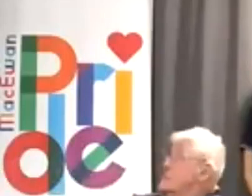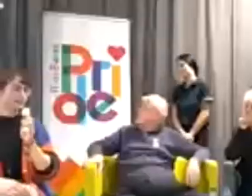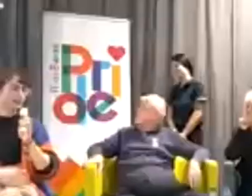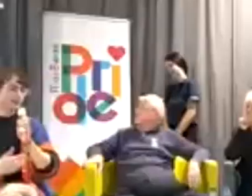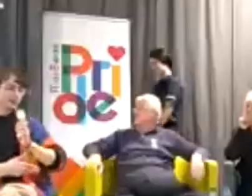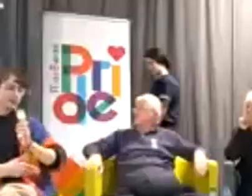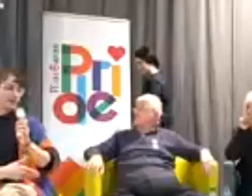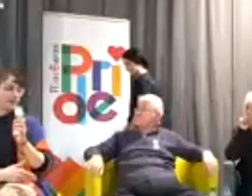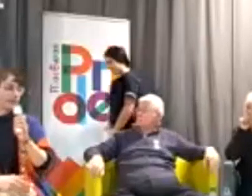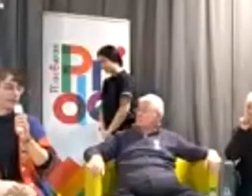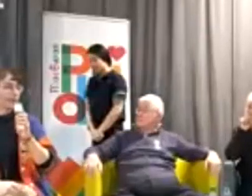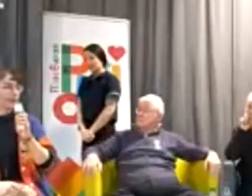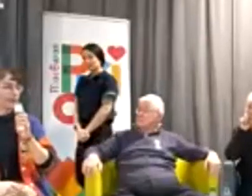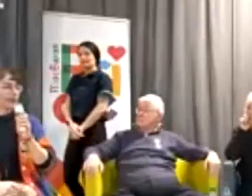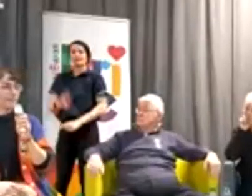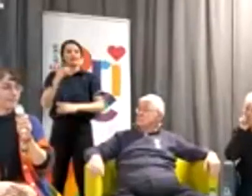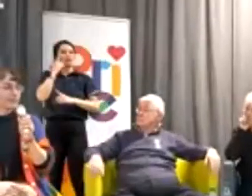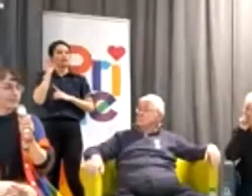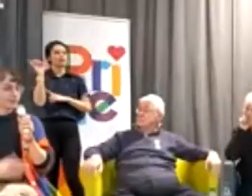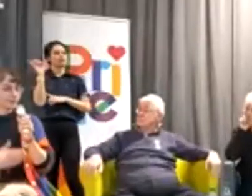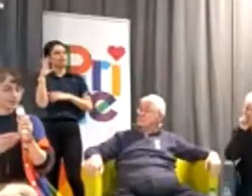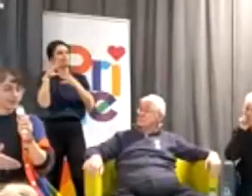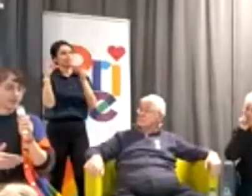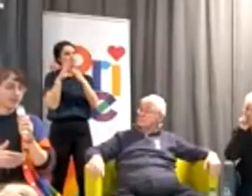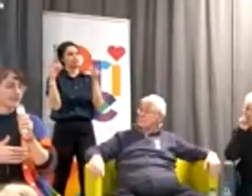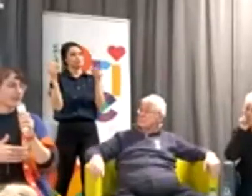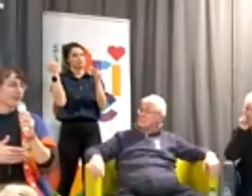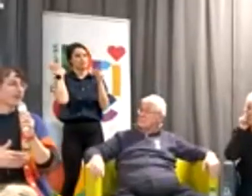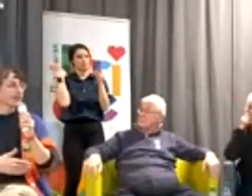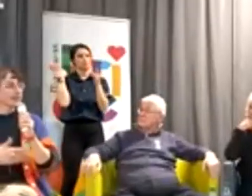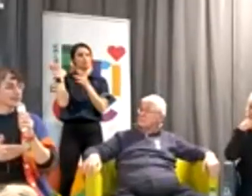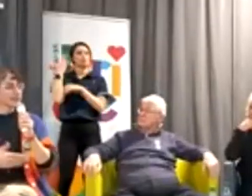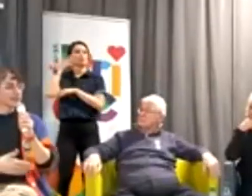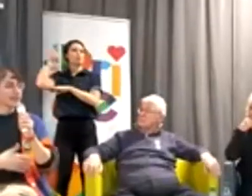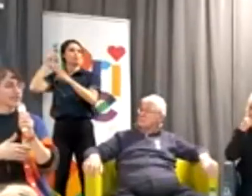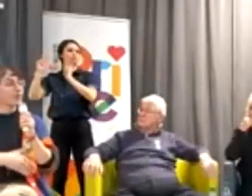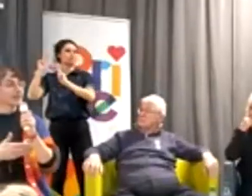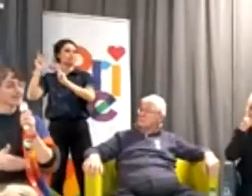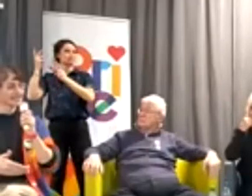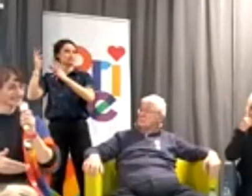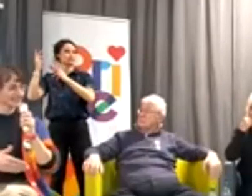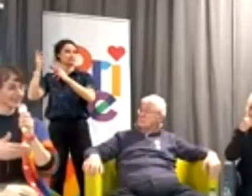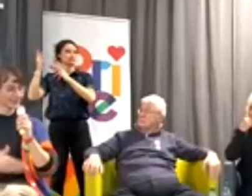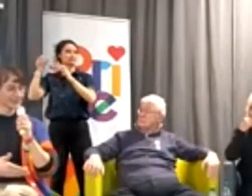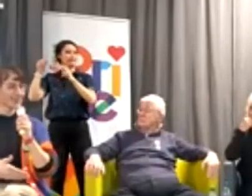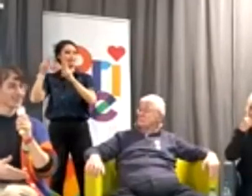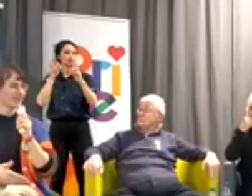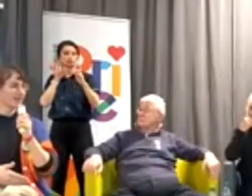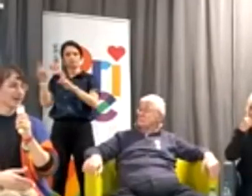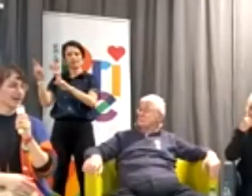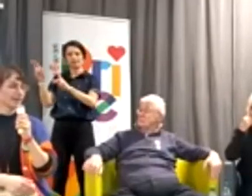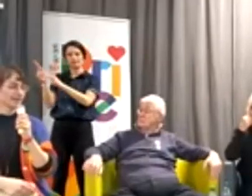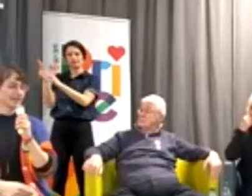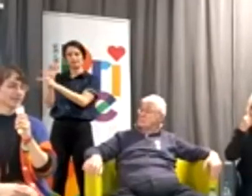I think similar to what I mentioned before about the older generation giving like the younger generation grace to figure themselves